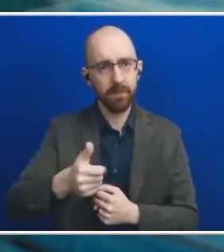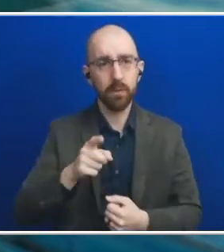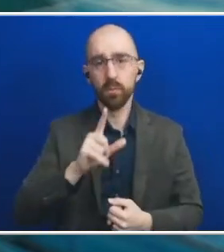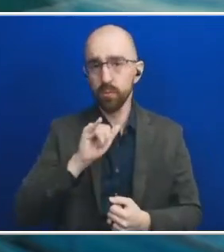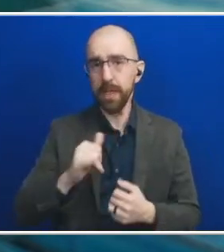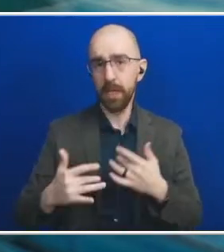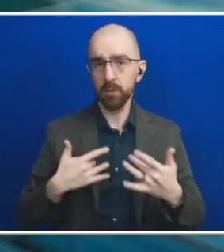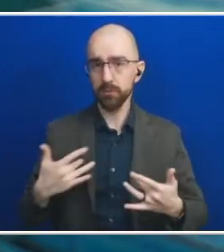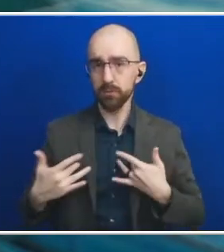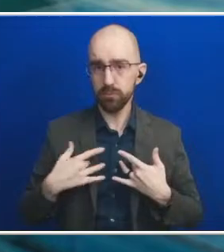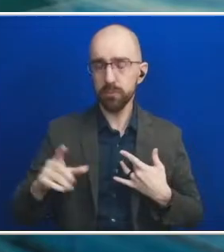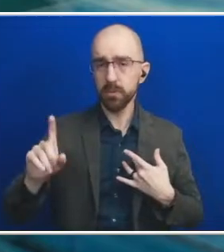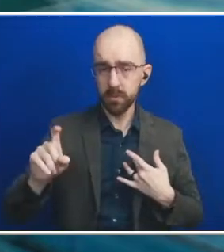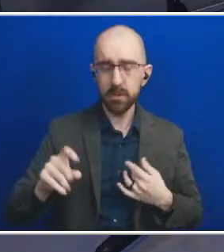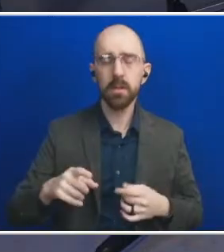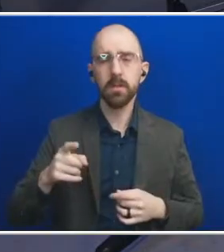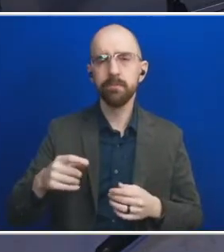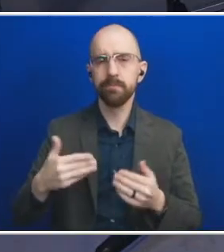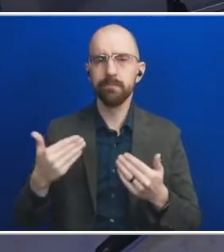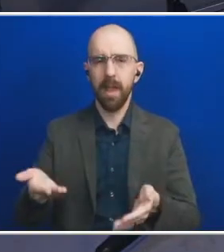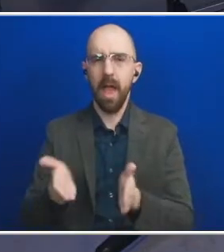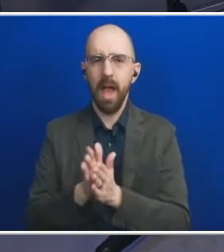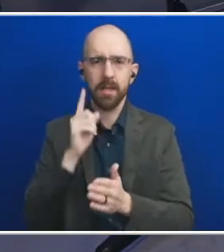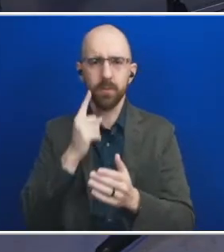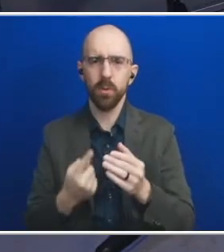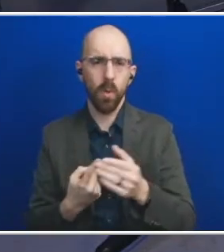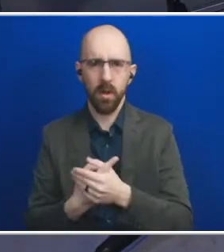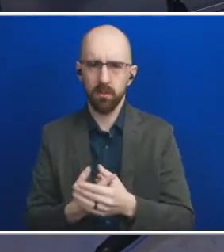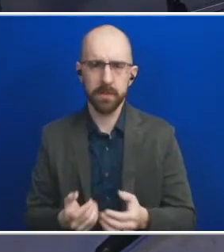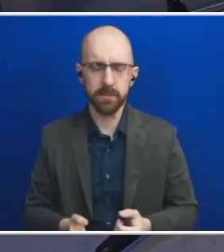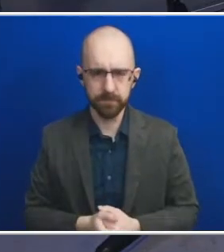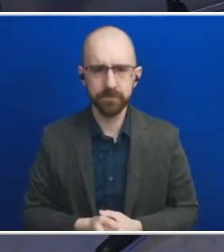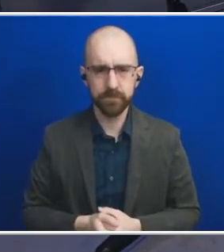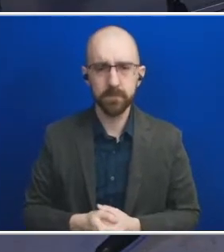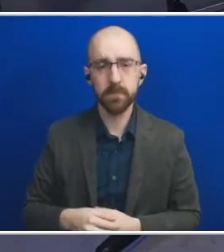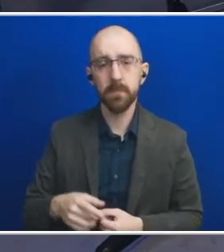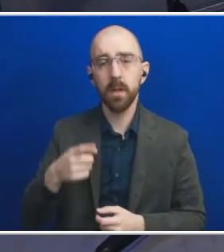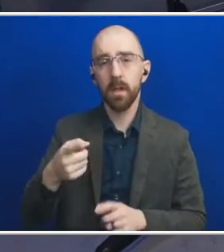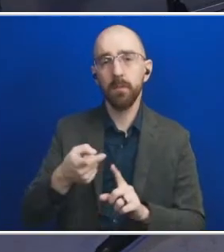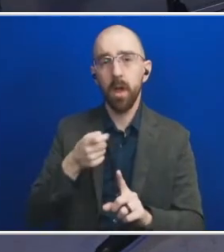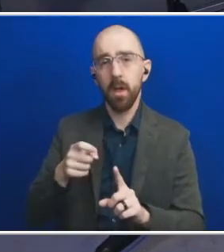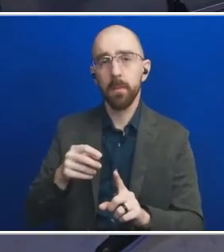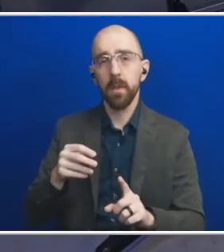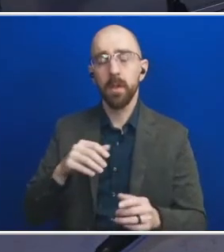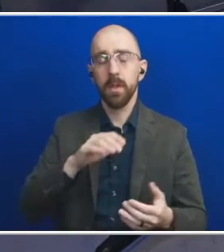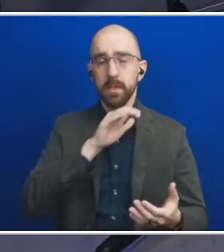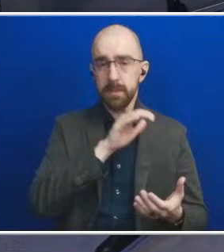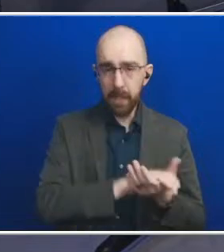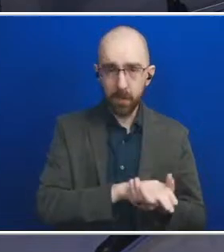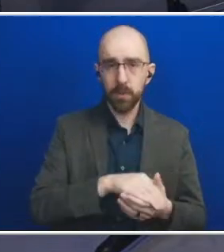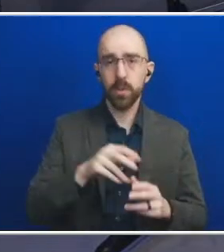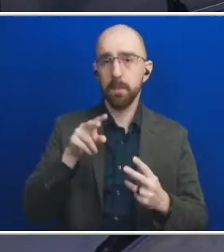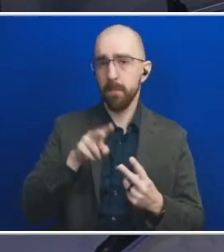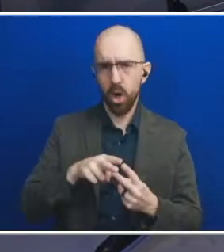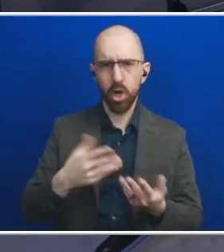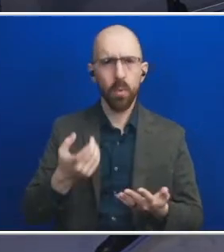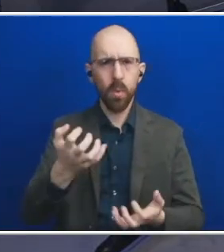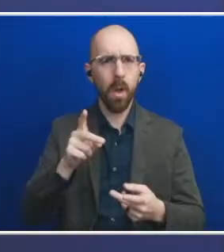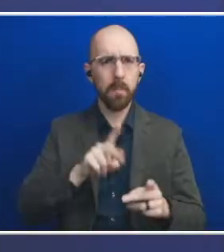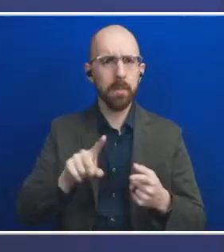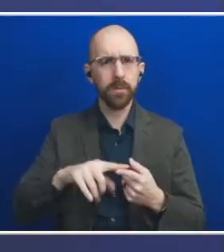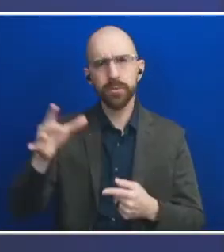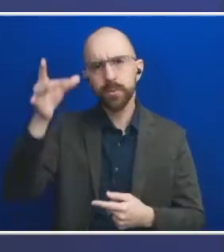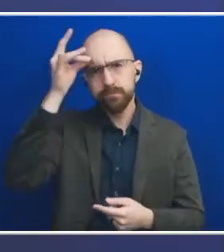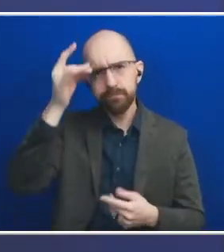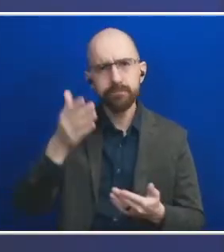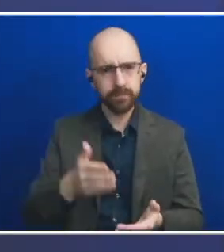for the colonoscopy and get it. Hannah, from the standpoint of a spouse, a partner, what do you want people to take away? Well, I was going to say